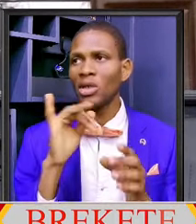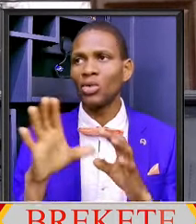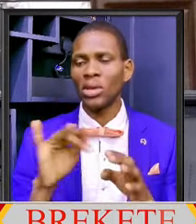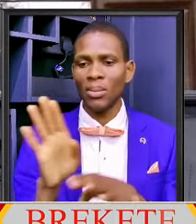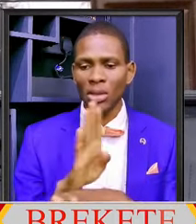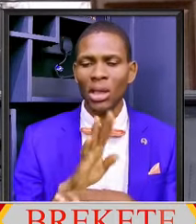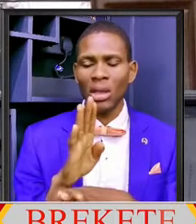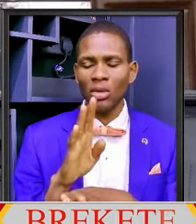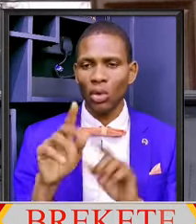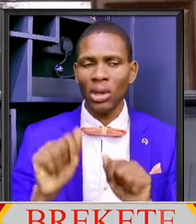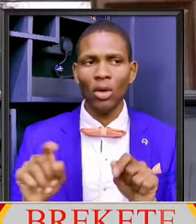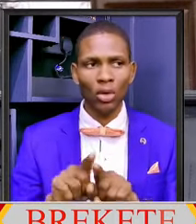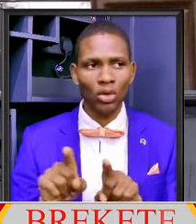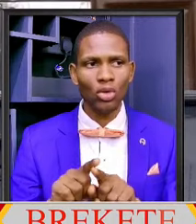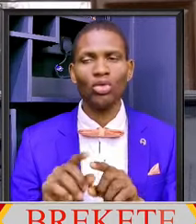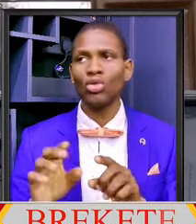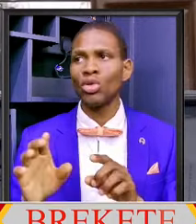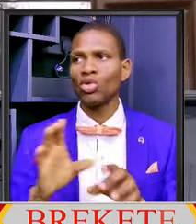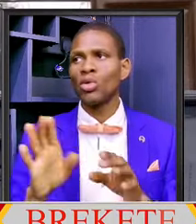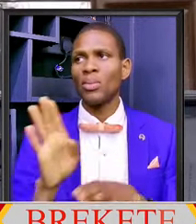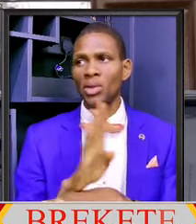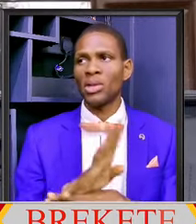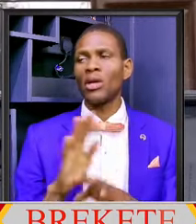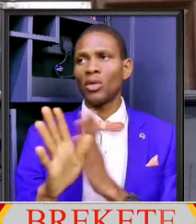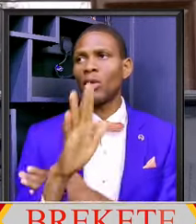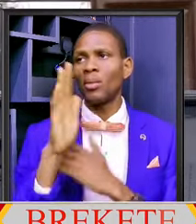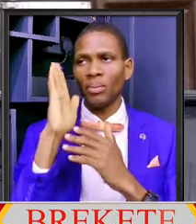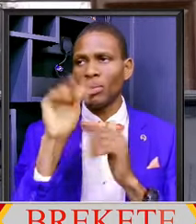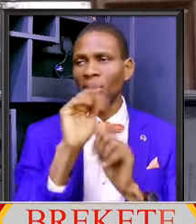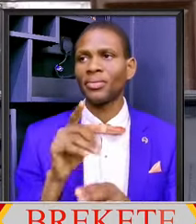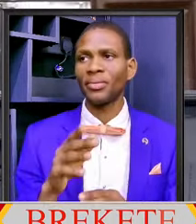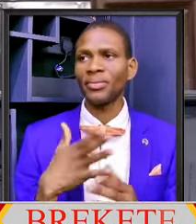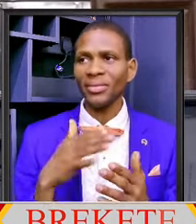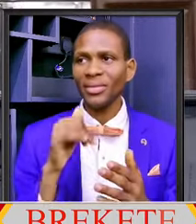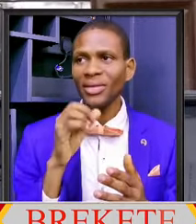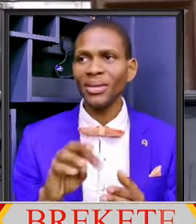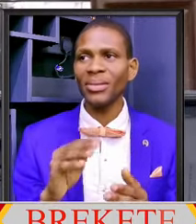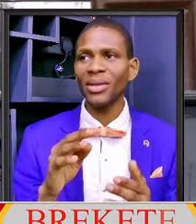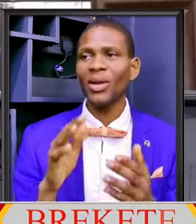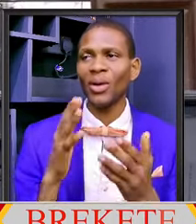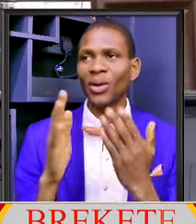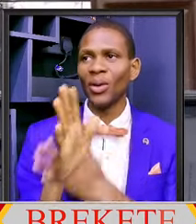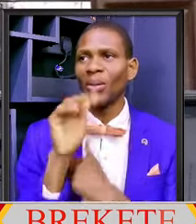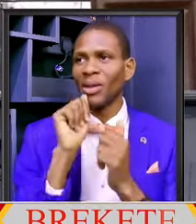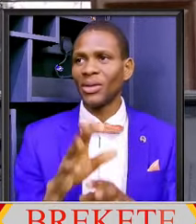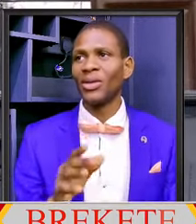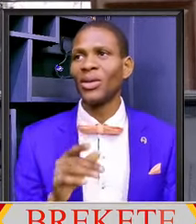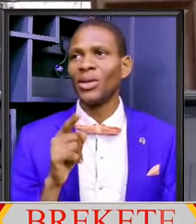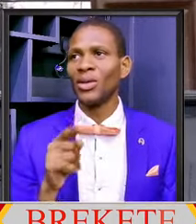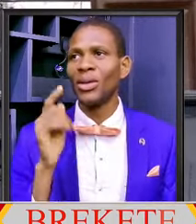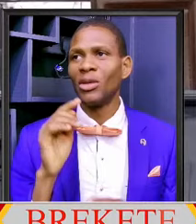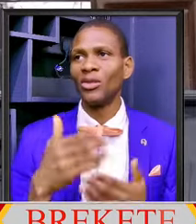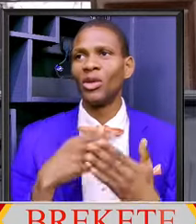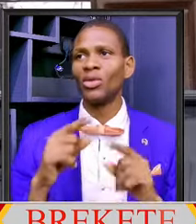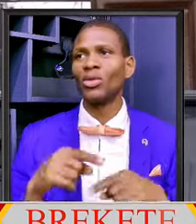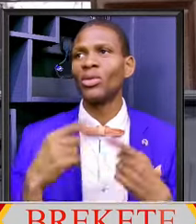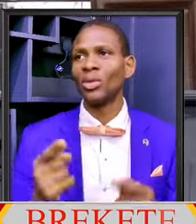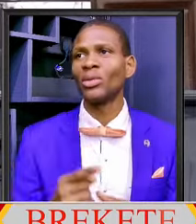so that you'll be self-reliant. God bless you. Madam President, thank you. Yes. May God bless you. No, wait. You go. Before you